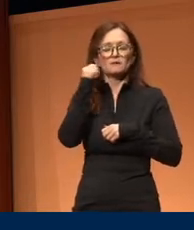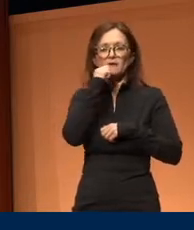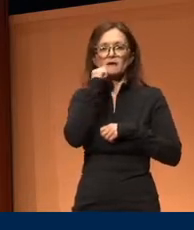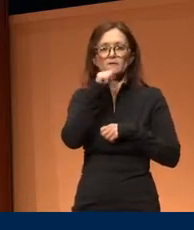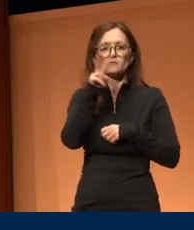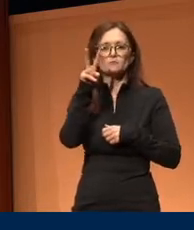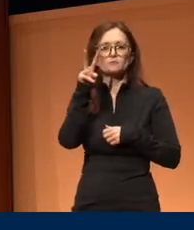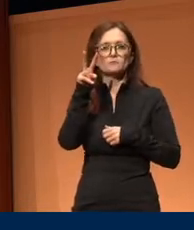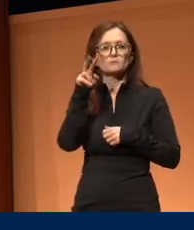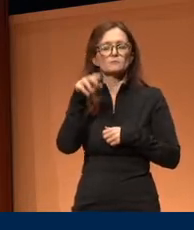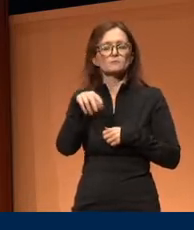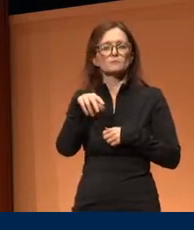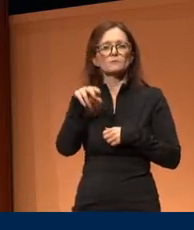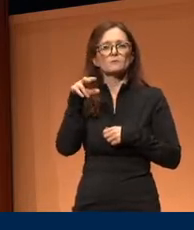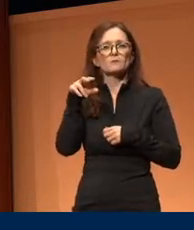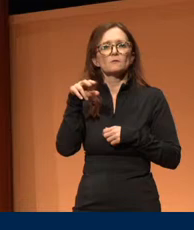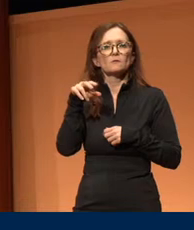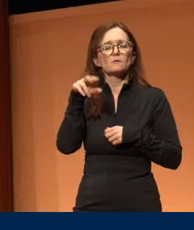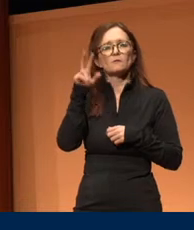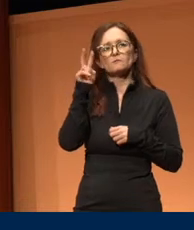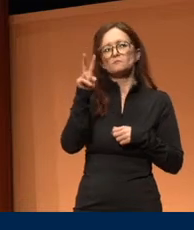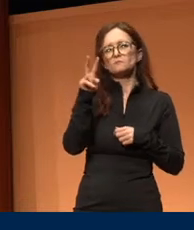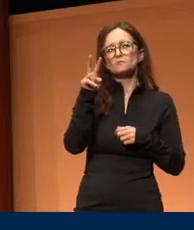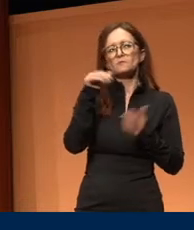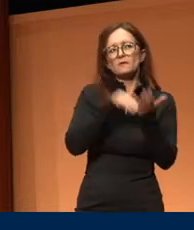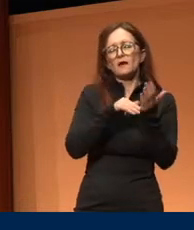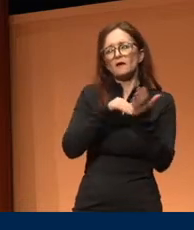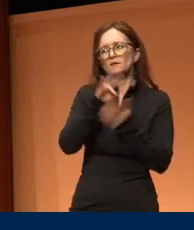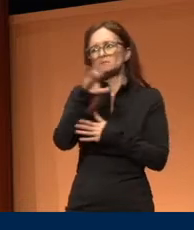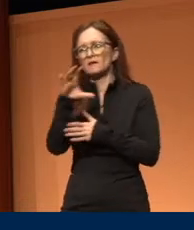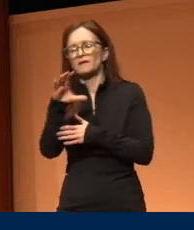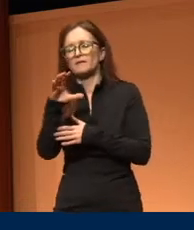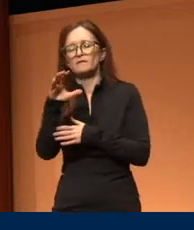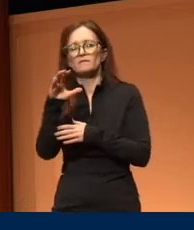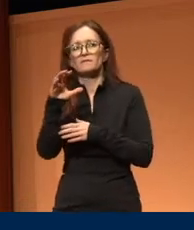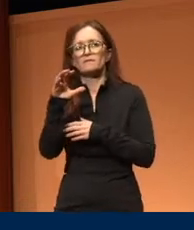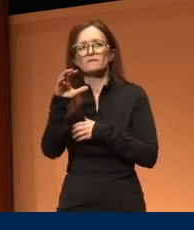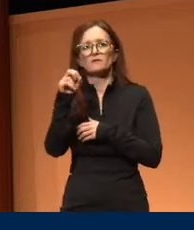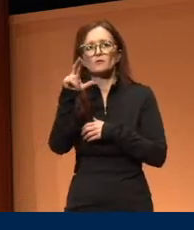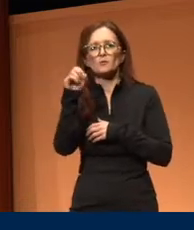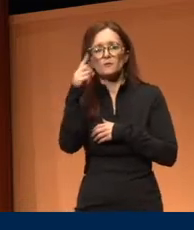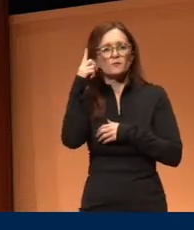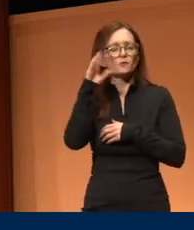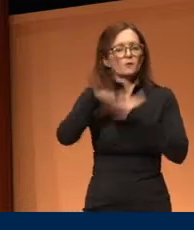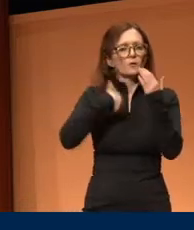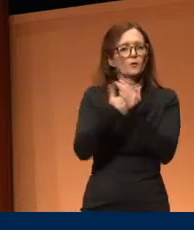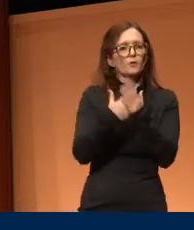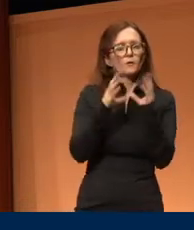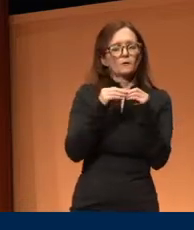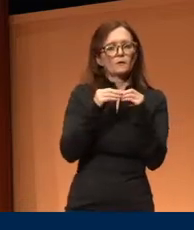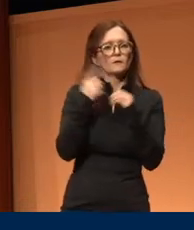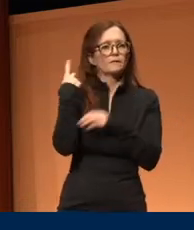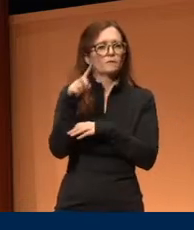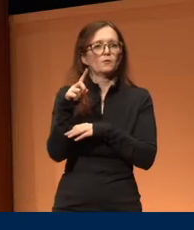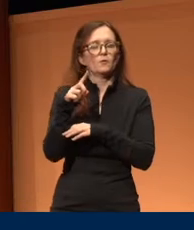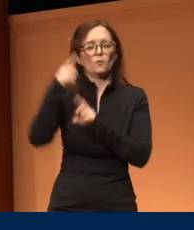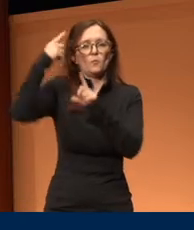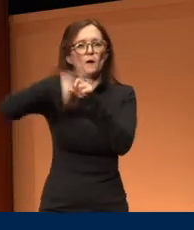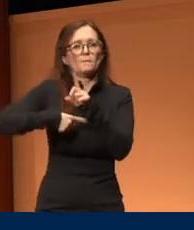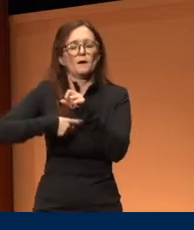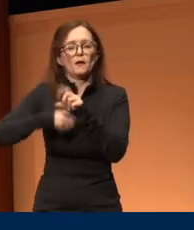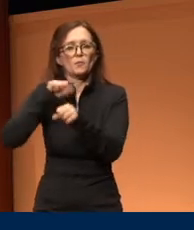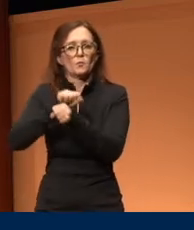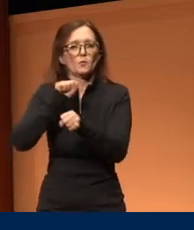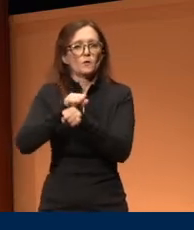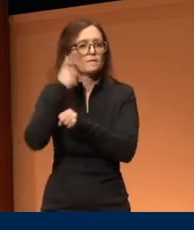2,500, 2,700 euros for the whole thing, which is a full month for, maybe more than a full month for many